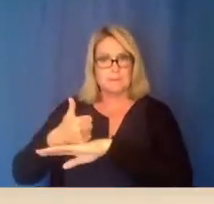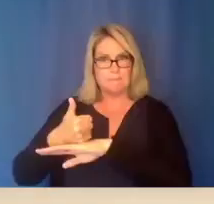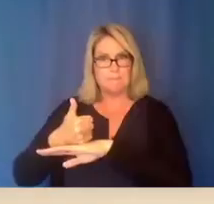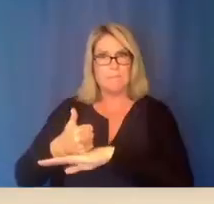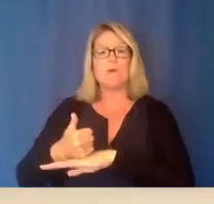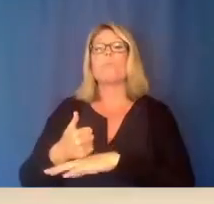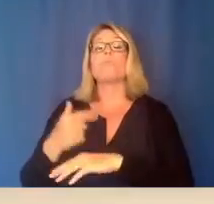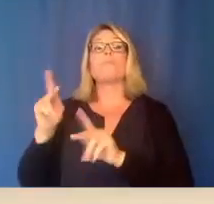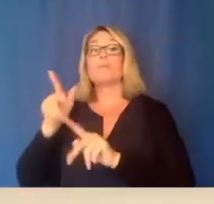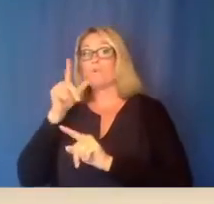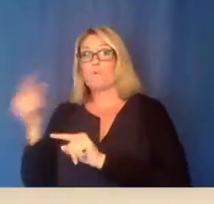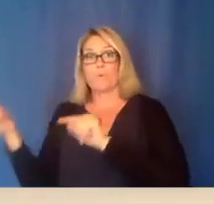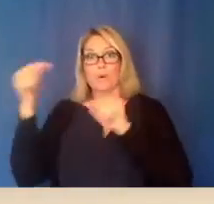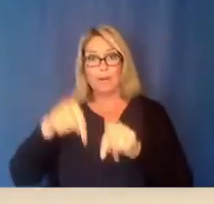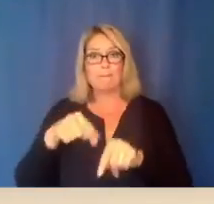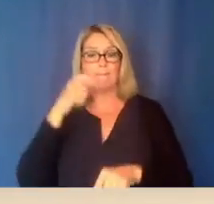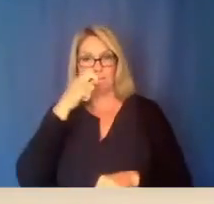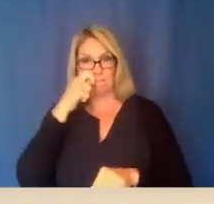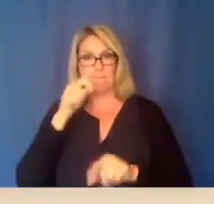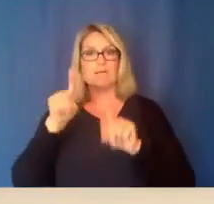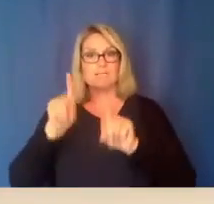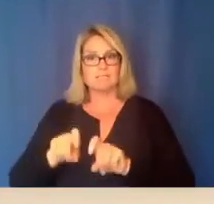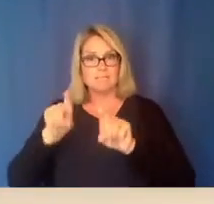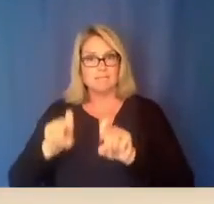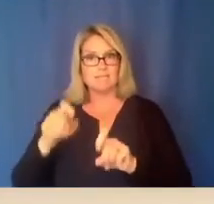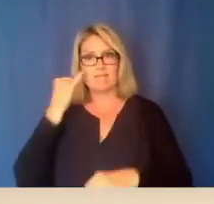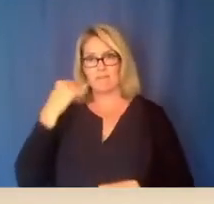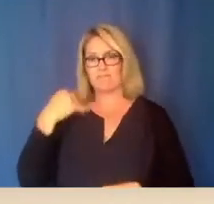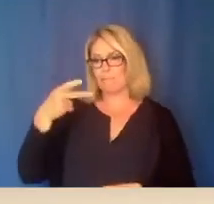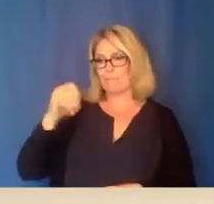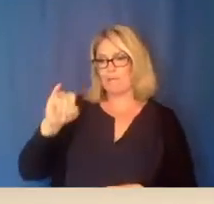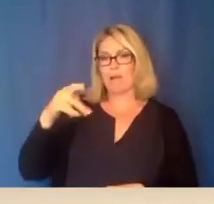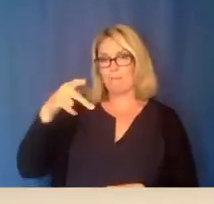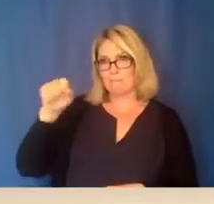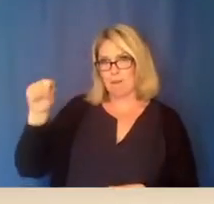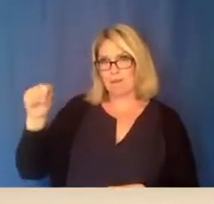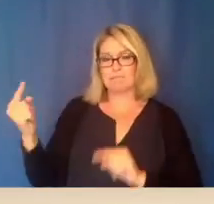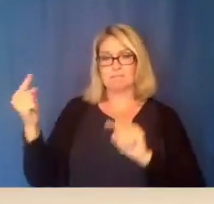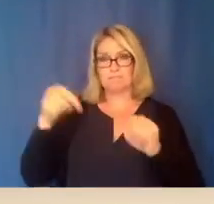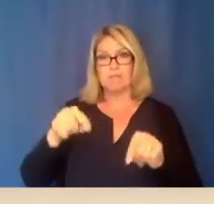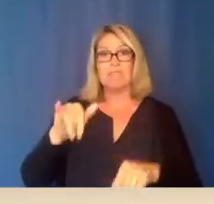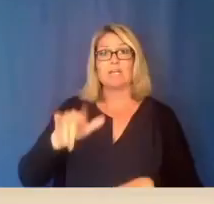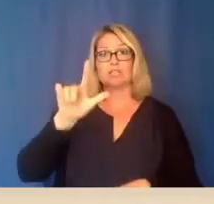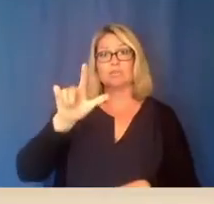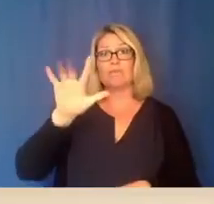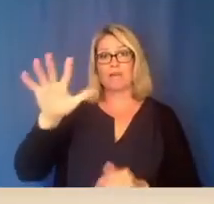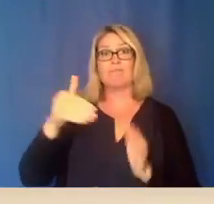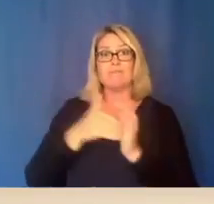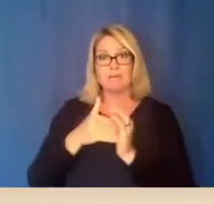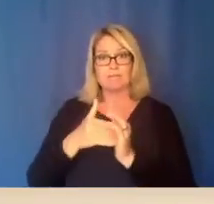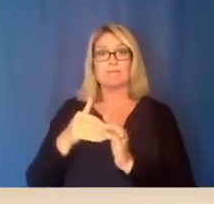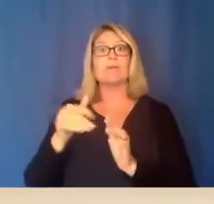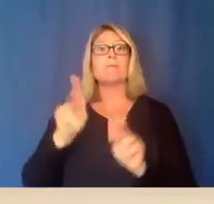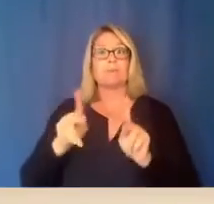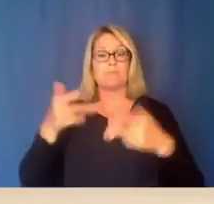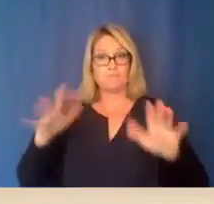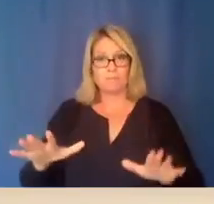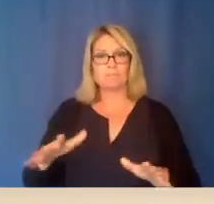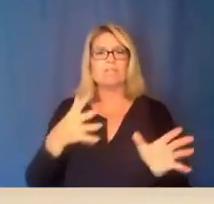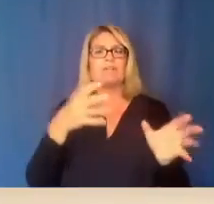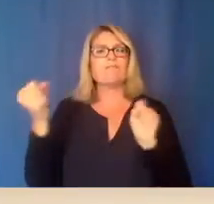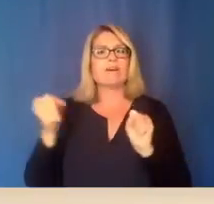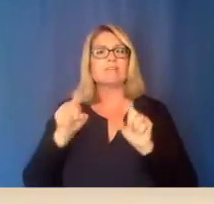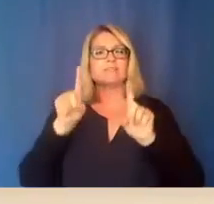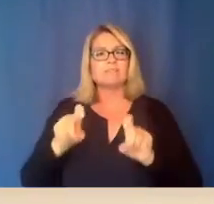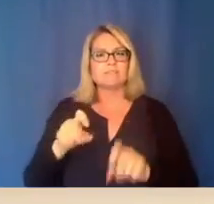points of entry on that date. So as the Premier mentioned, over 25,000 individuals have been tested using molecular